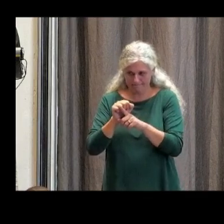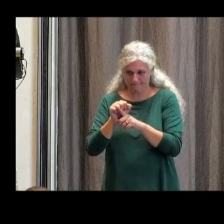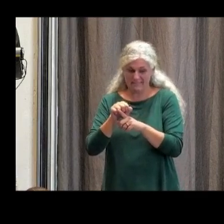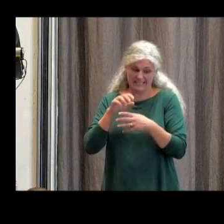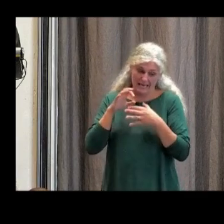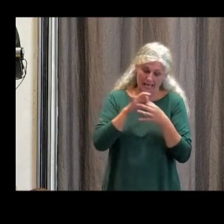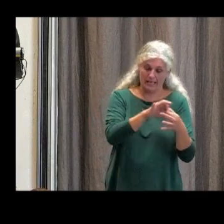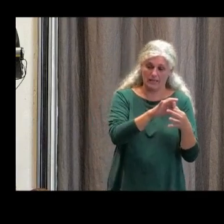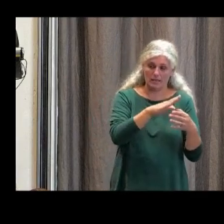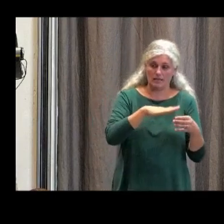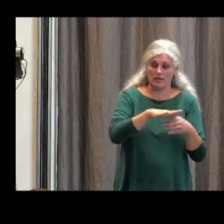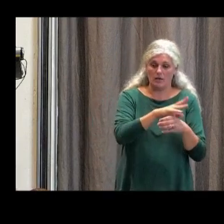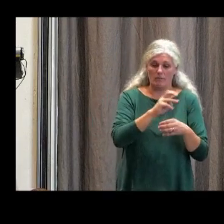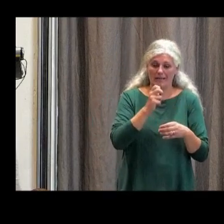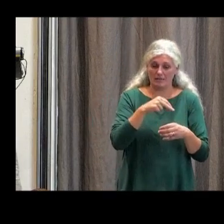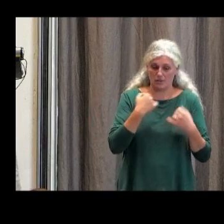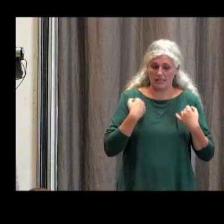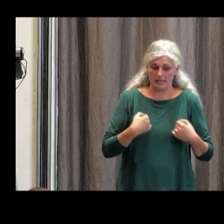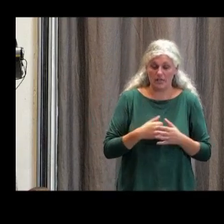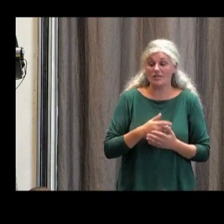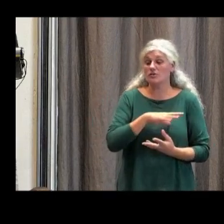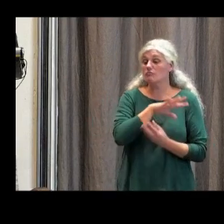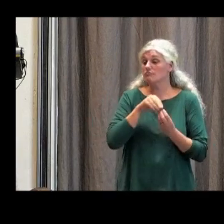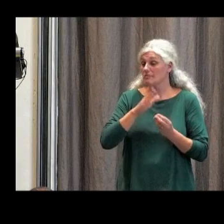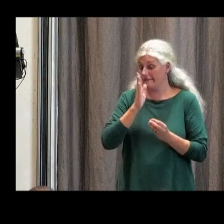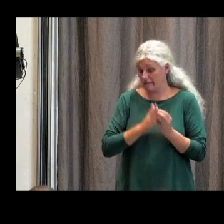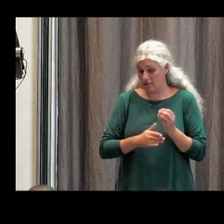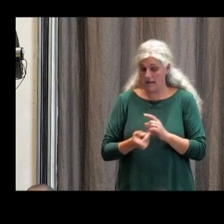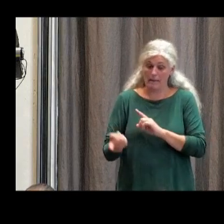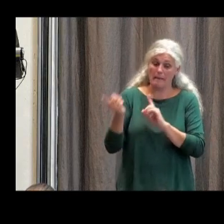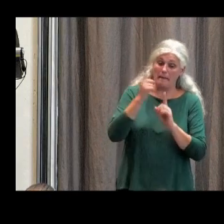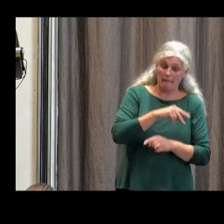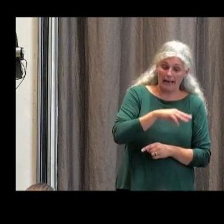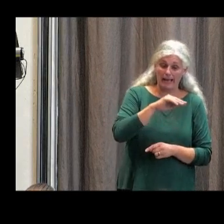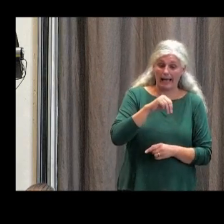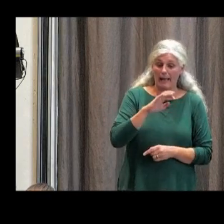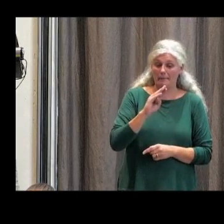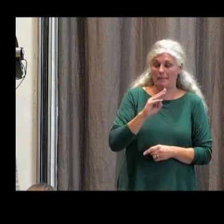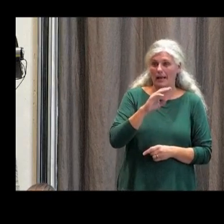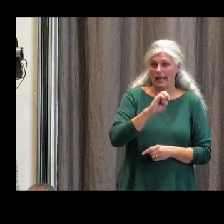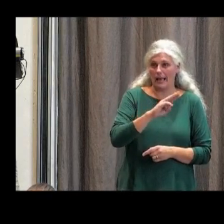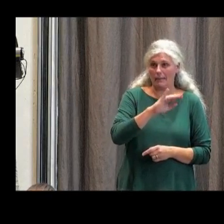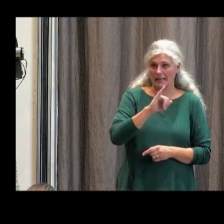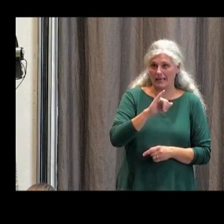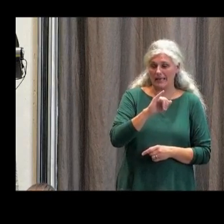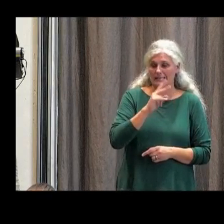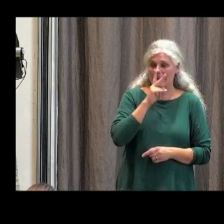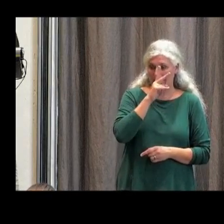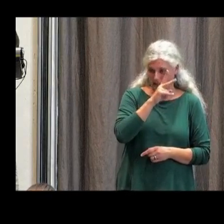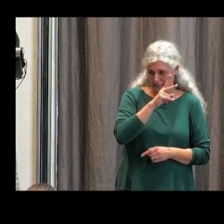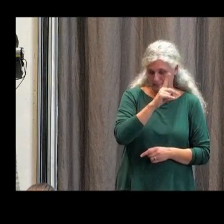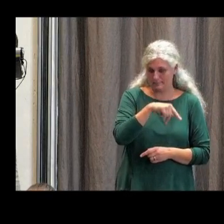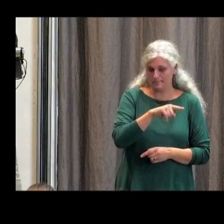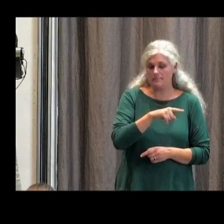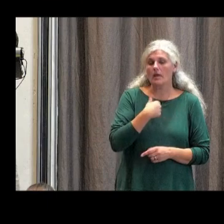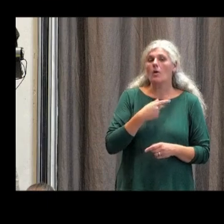disease. So just to finish off, back to EpiSent and what we want to do in these 2 years, we're